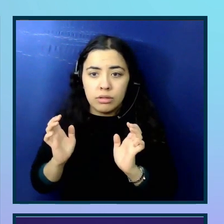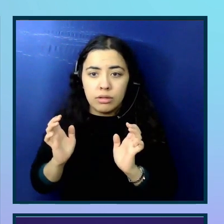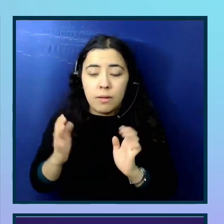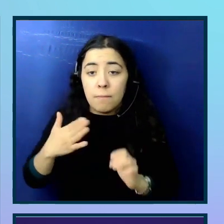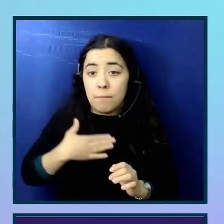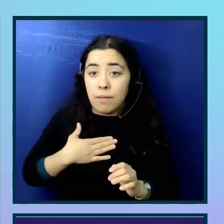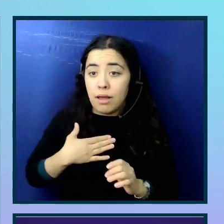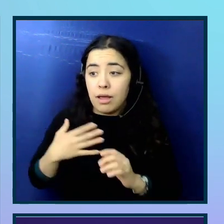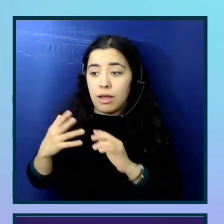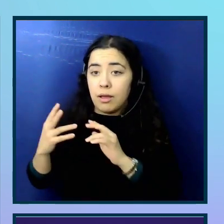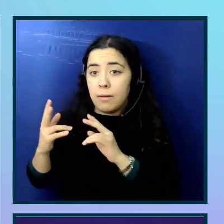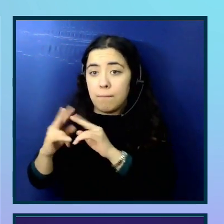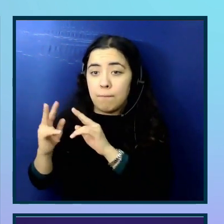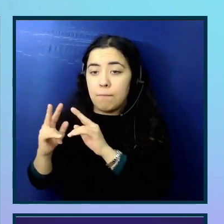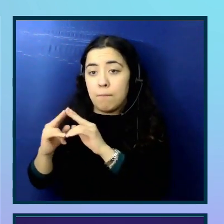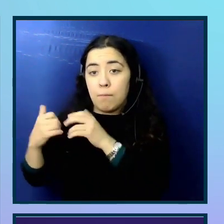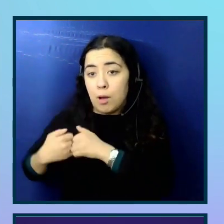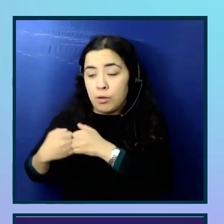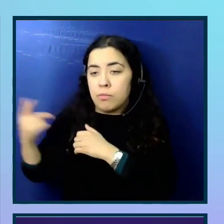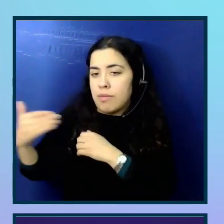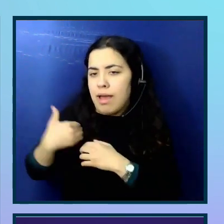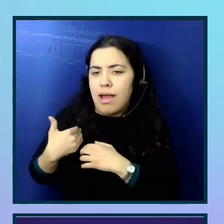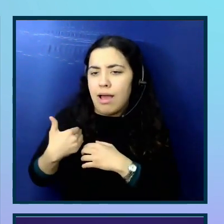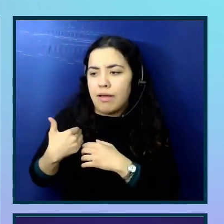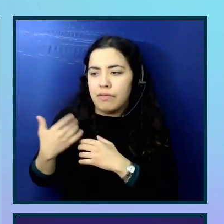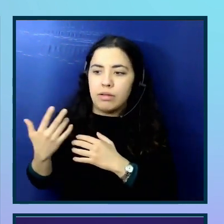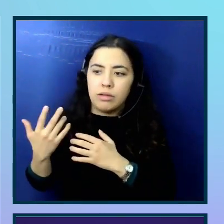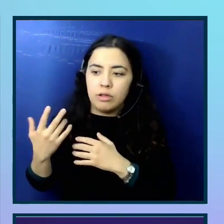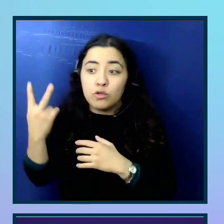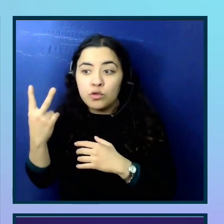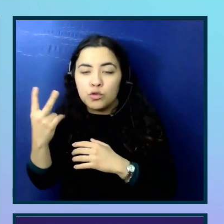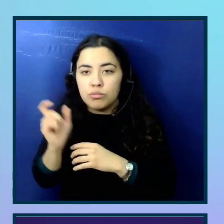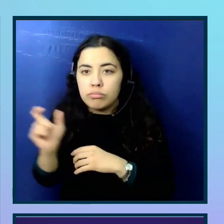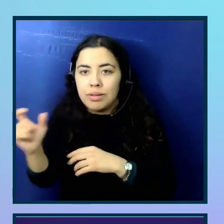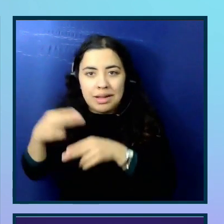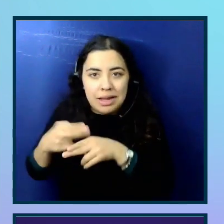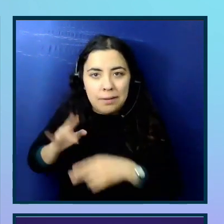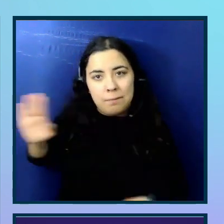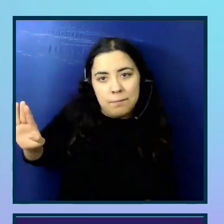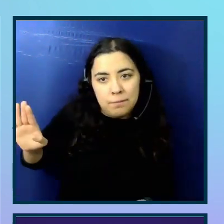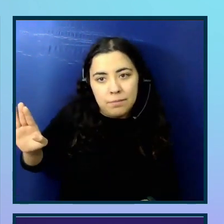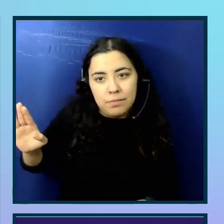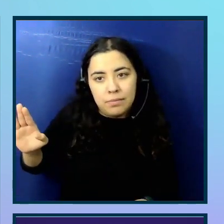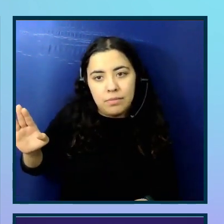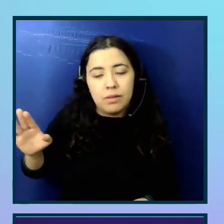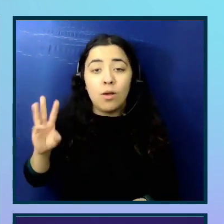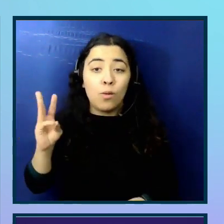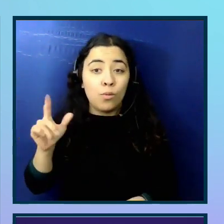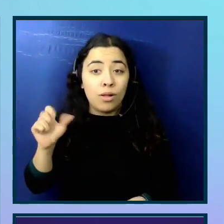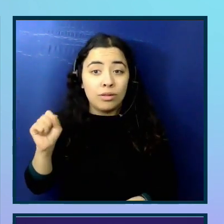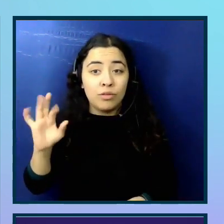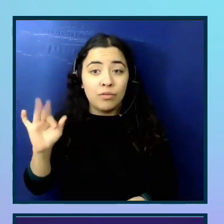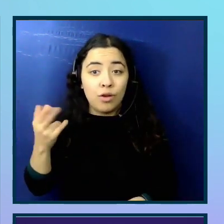character. So when if you look at Wells Fargo product on my side, the stuff that I worked on, everything always